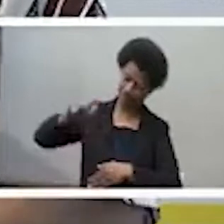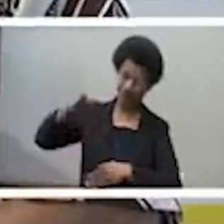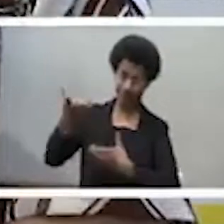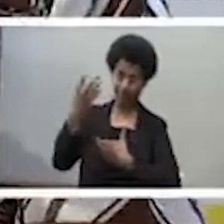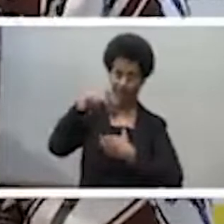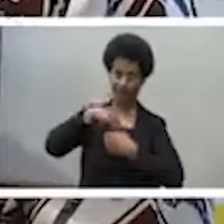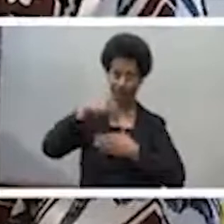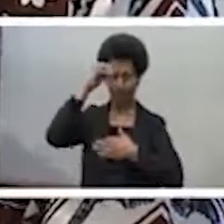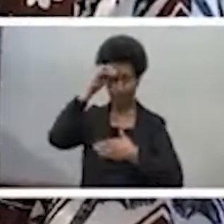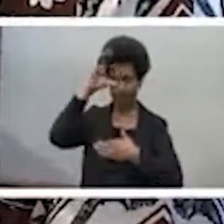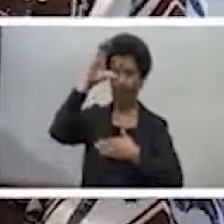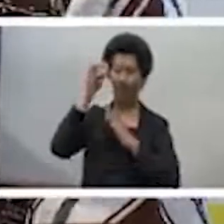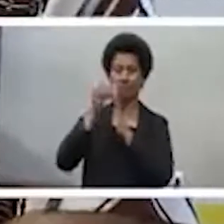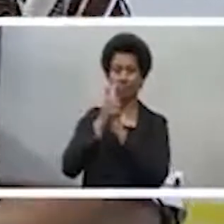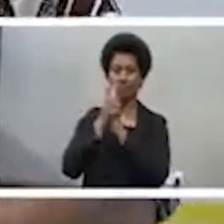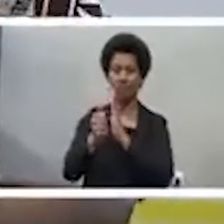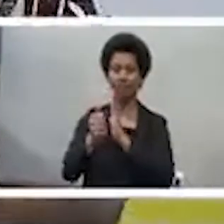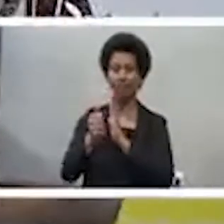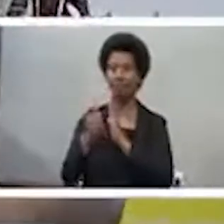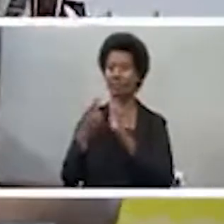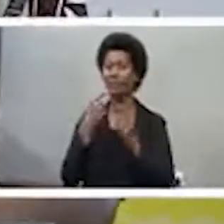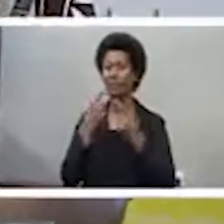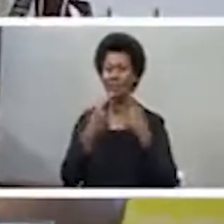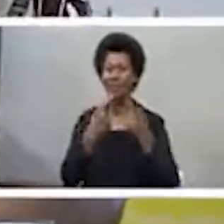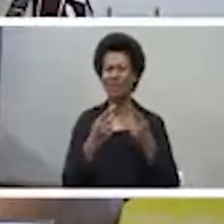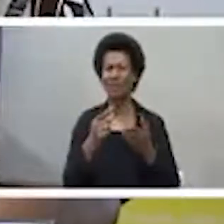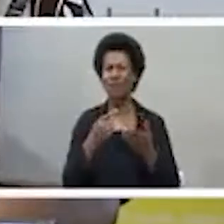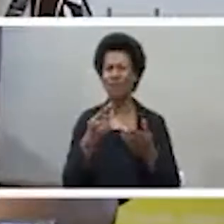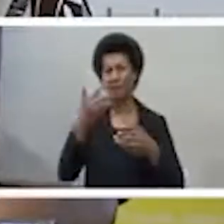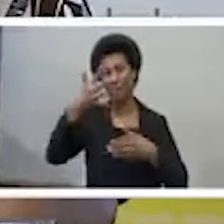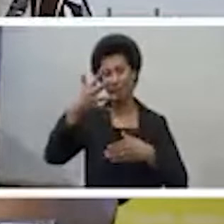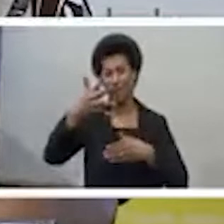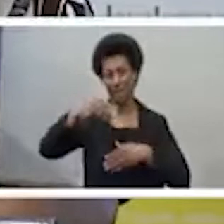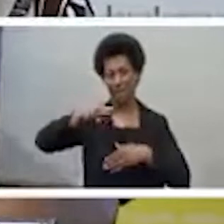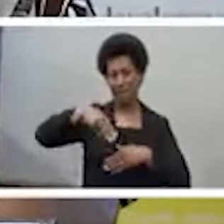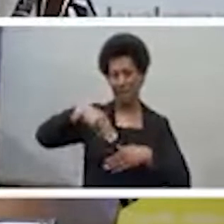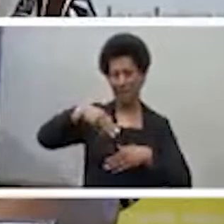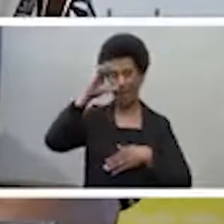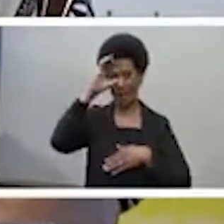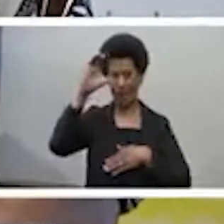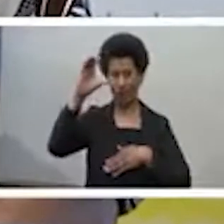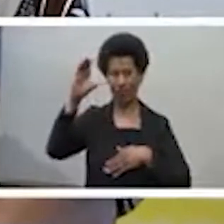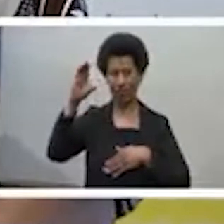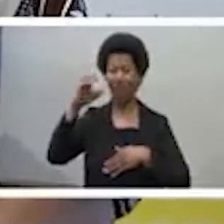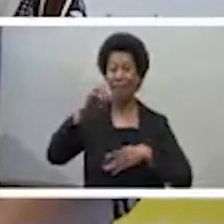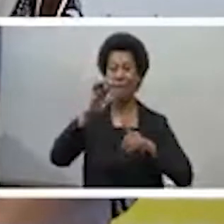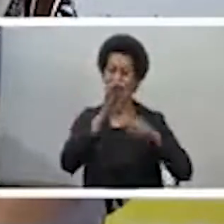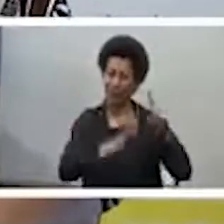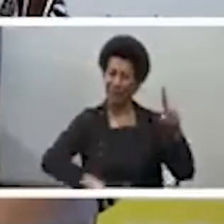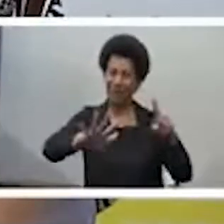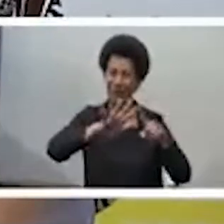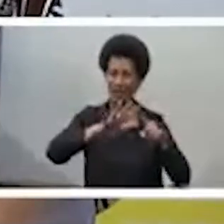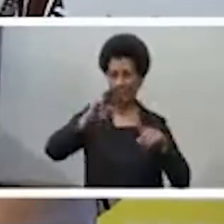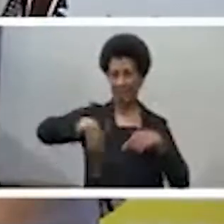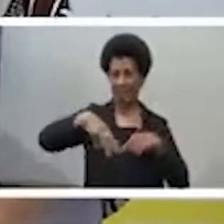the Council and commend the leadership of its 15 member countries on their progress so far. I also want to